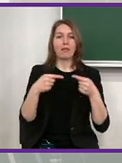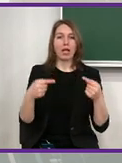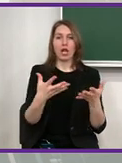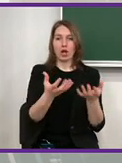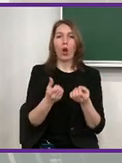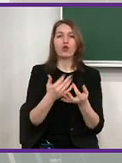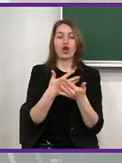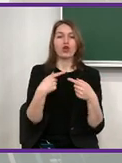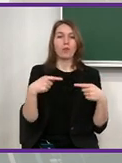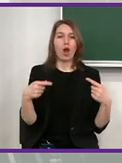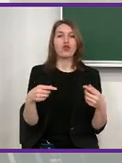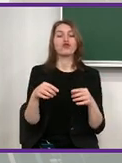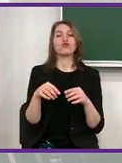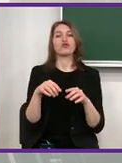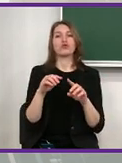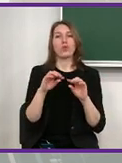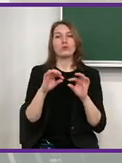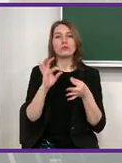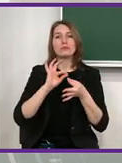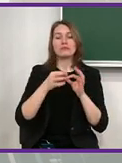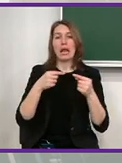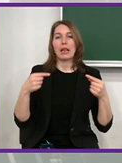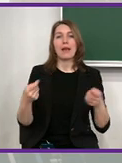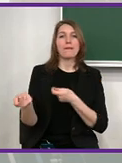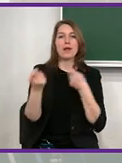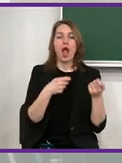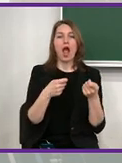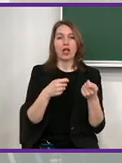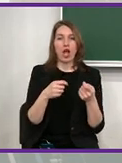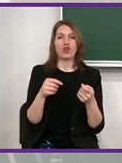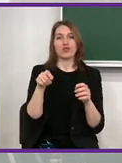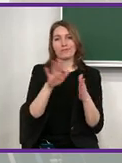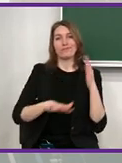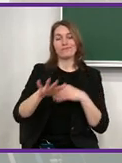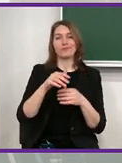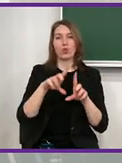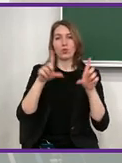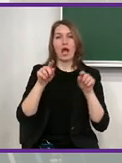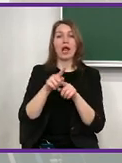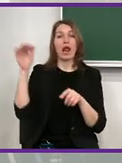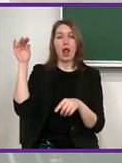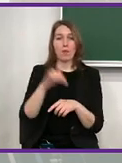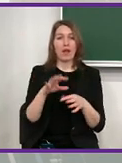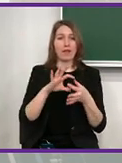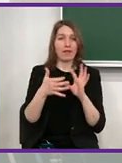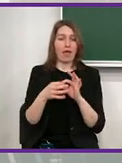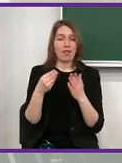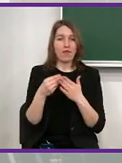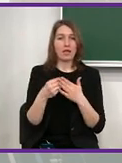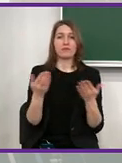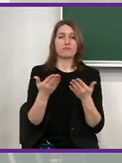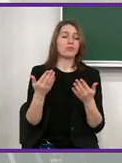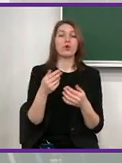chain. Basically, it's a supply chain, production of raw materials, production of components, delivery